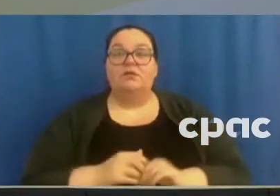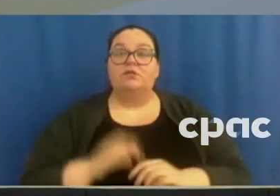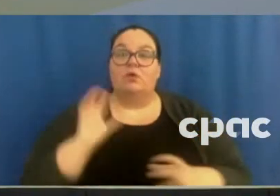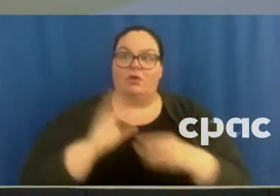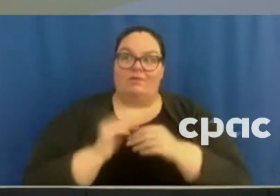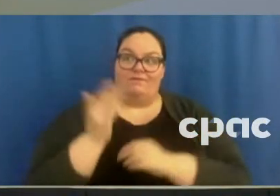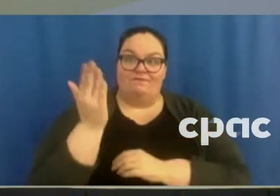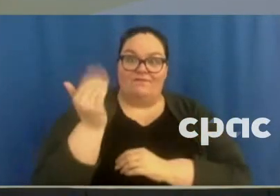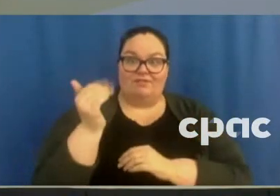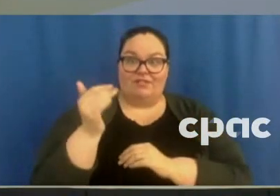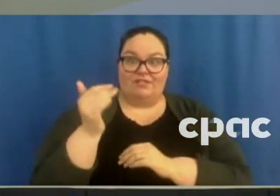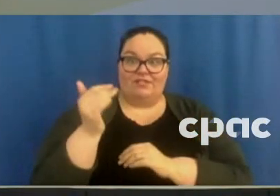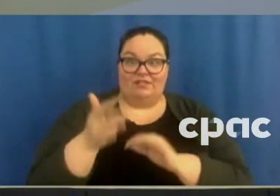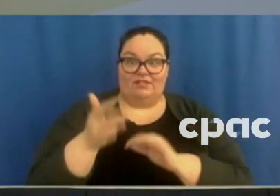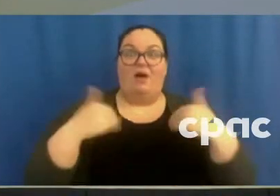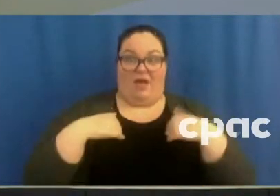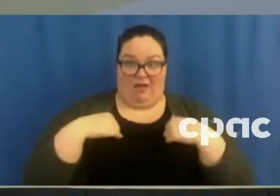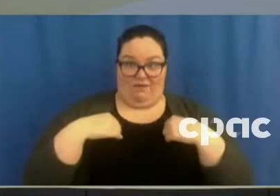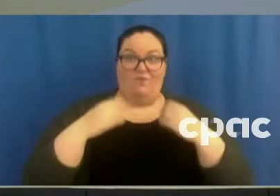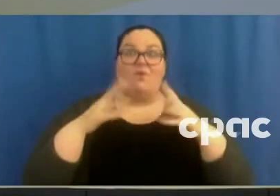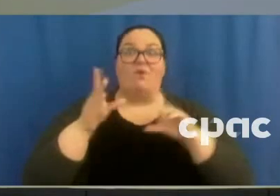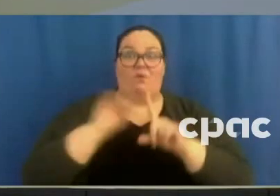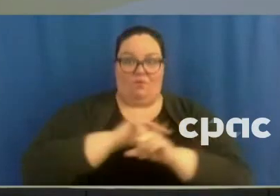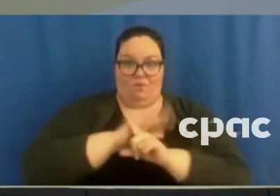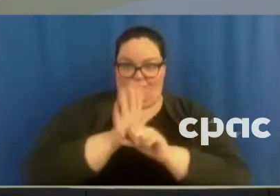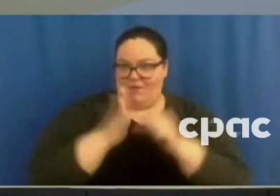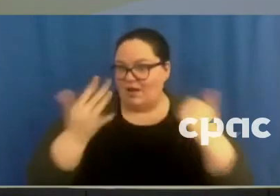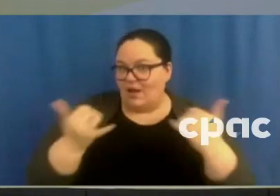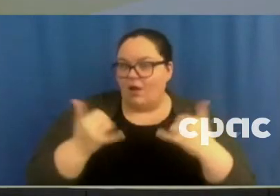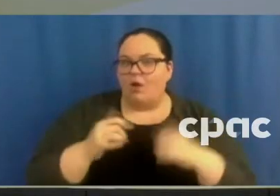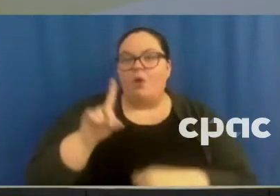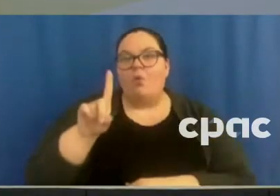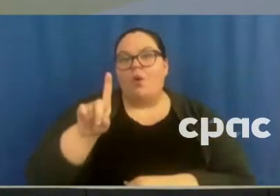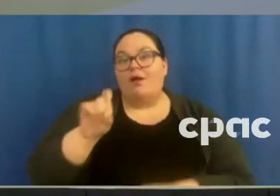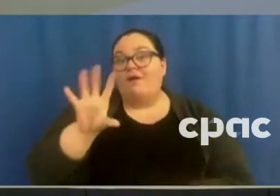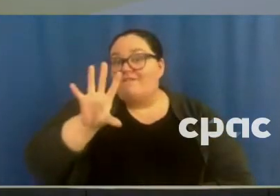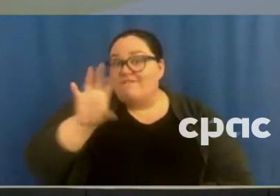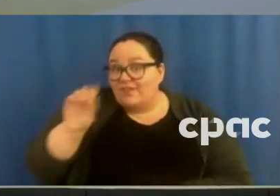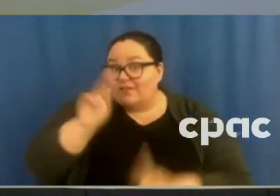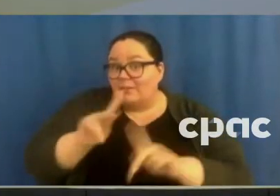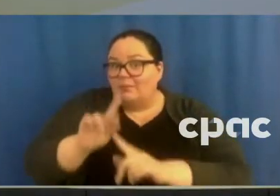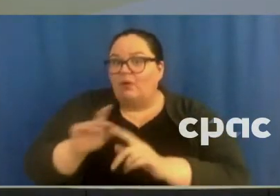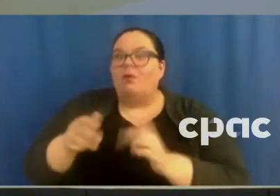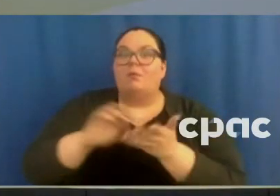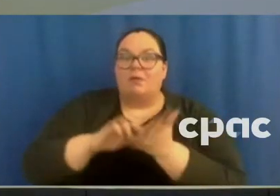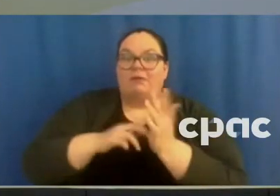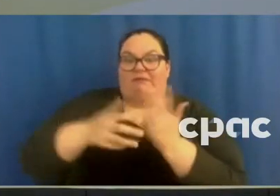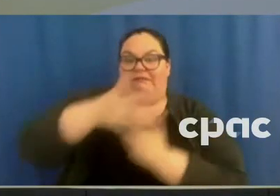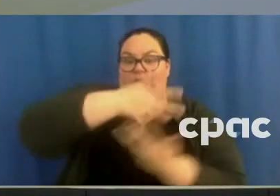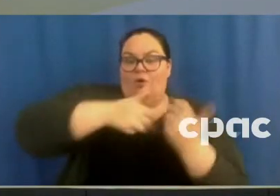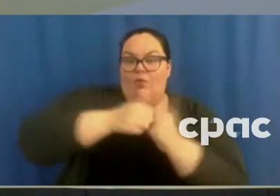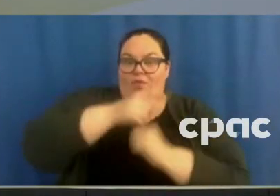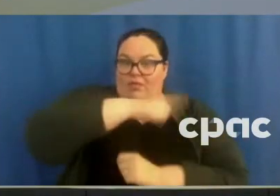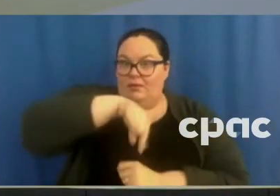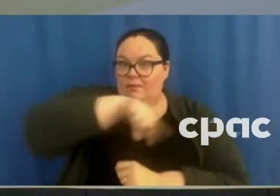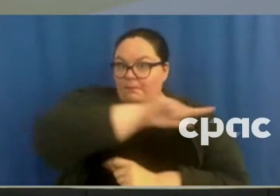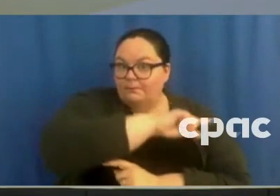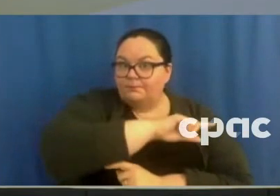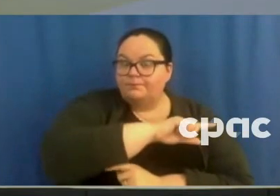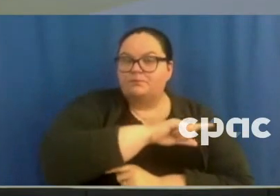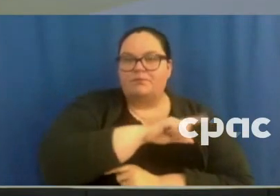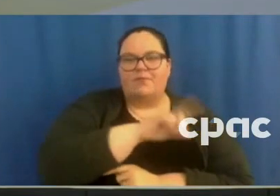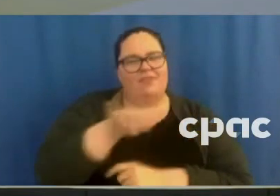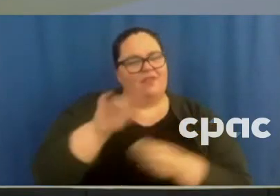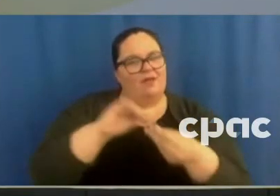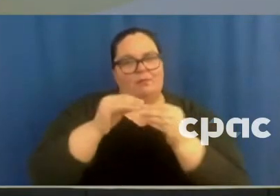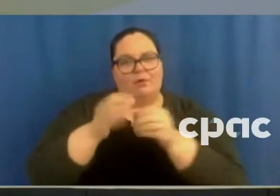in P.E.I., and over 150 people have been identified as close contacts. And the number of close contacts will increase